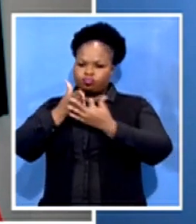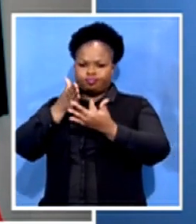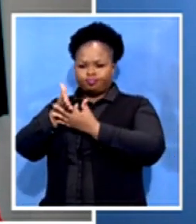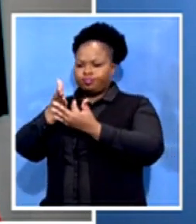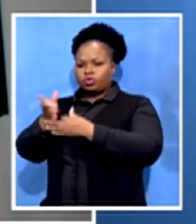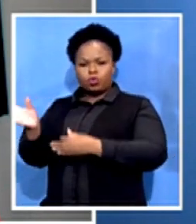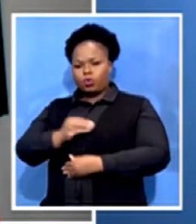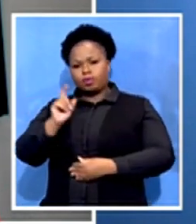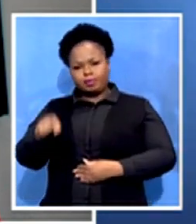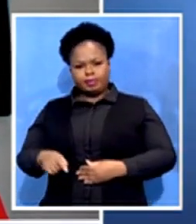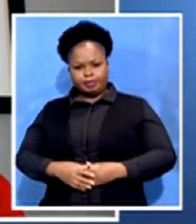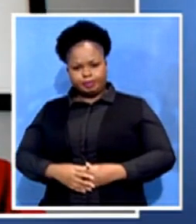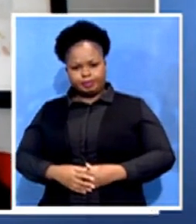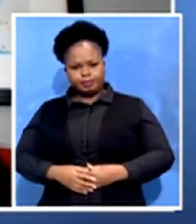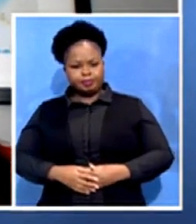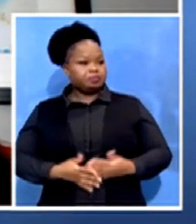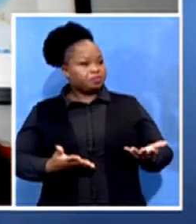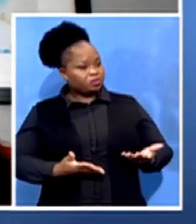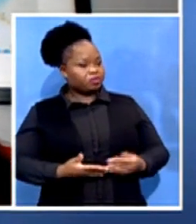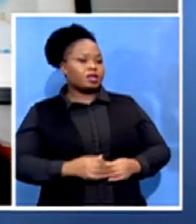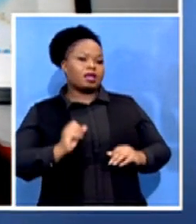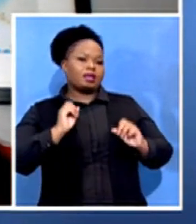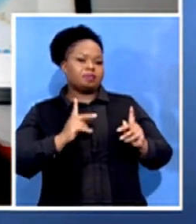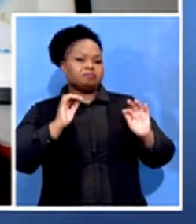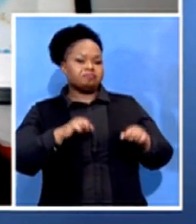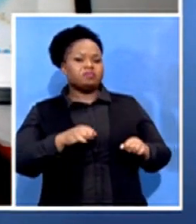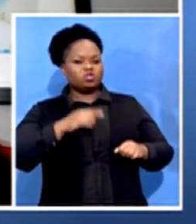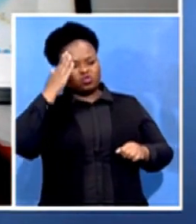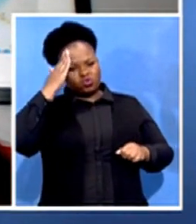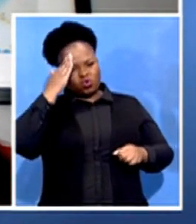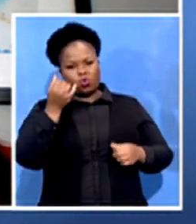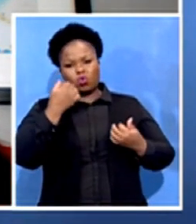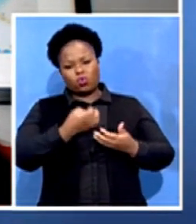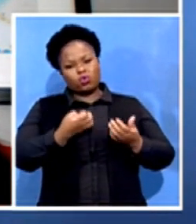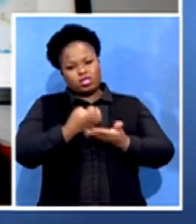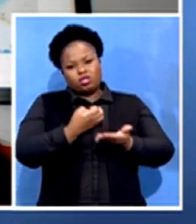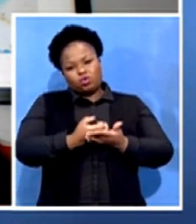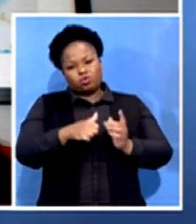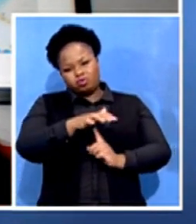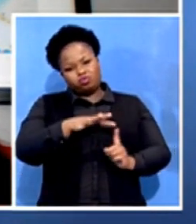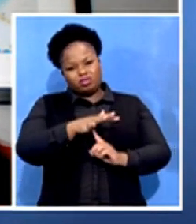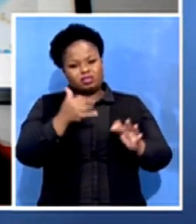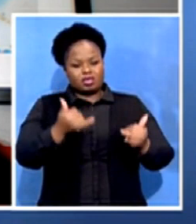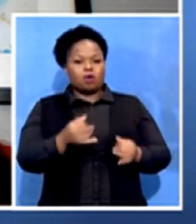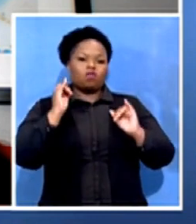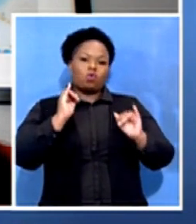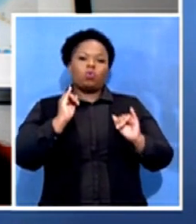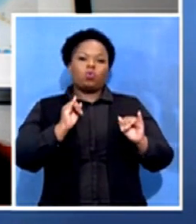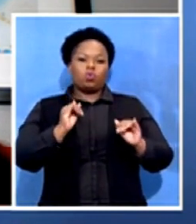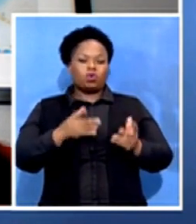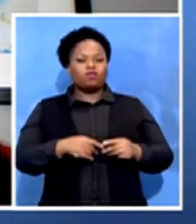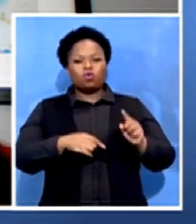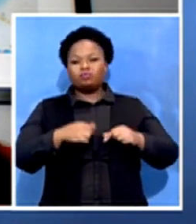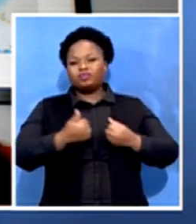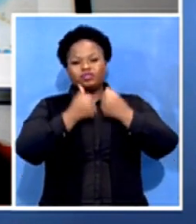having said that, you know the current situation that South Africa is facing with regards to the various challenges we spoke about. Is South Africa